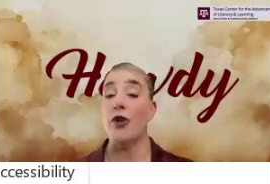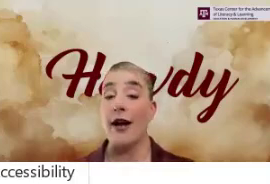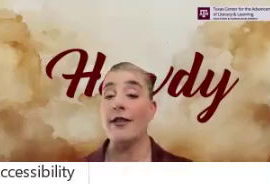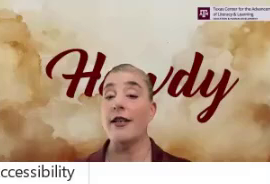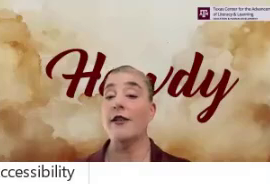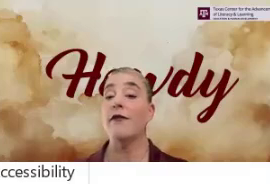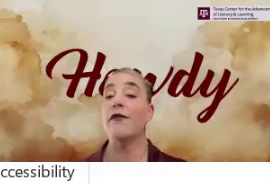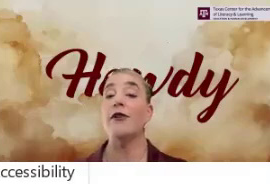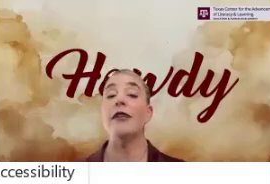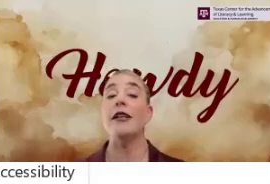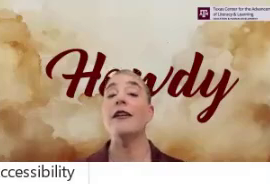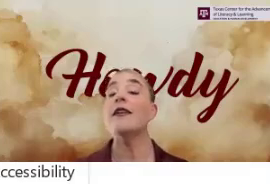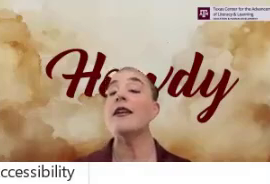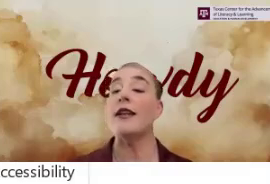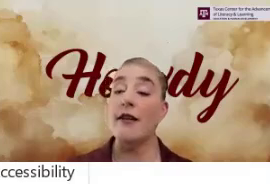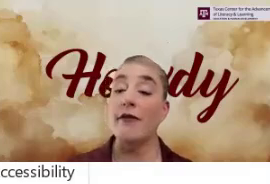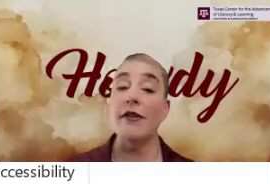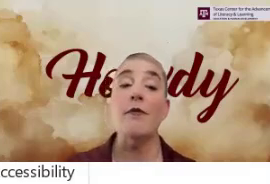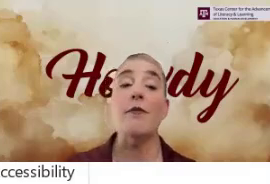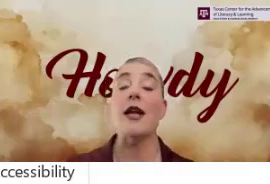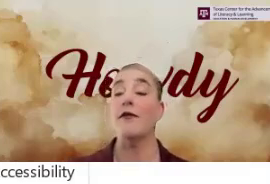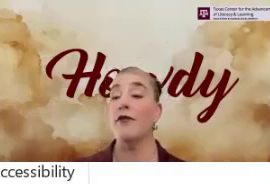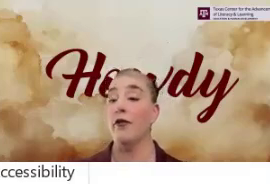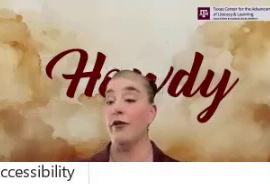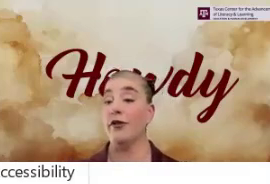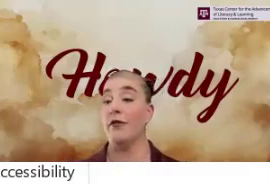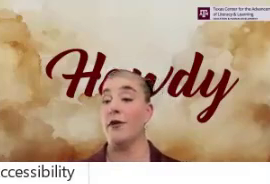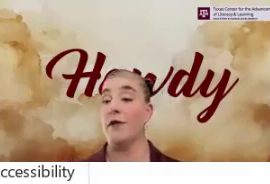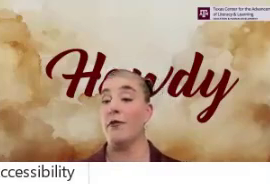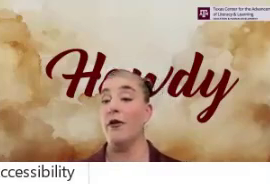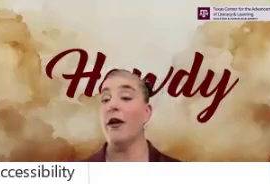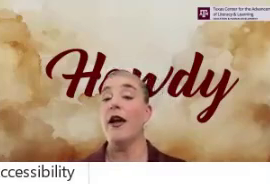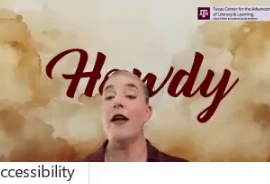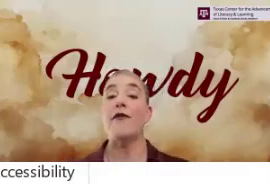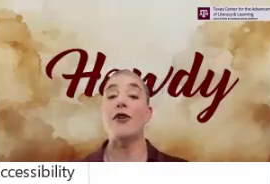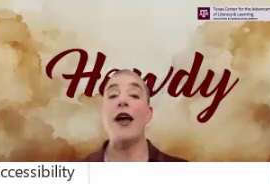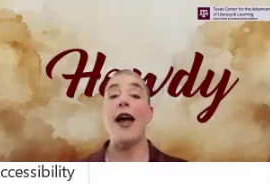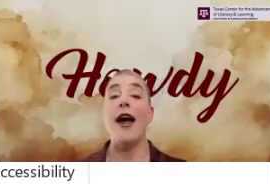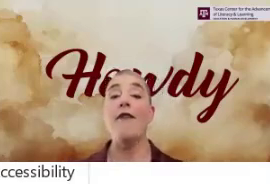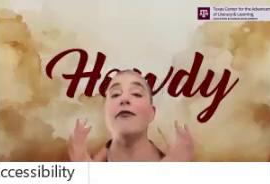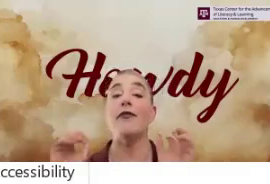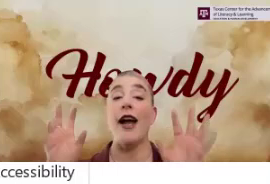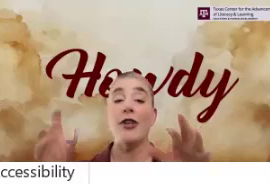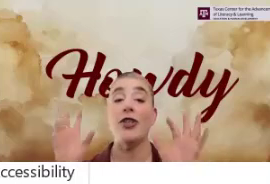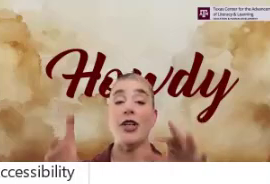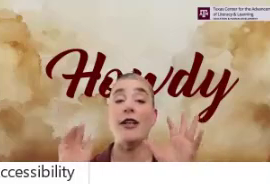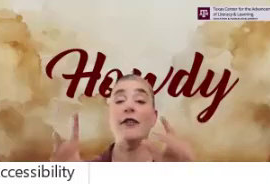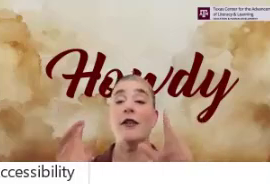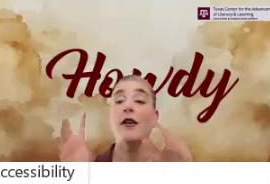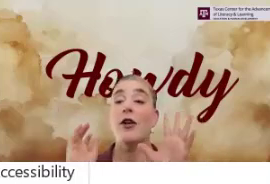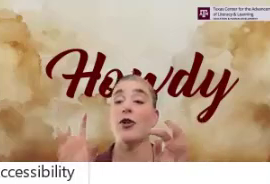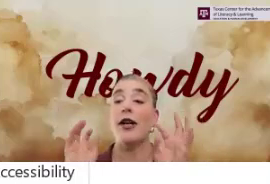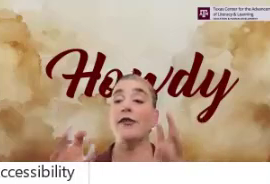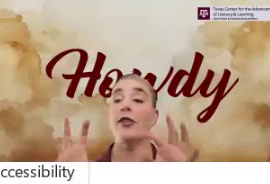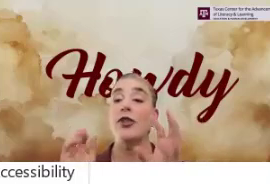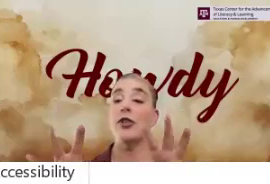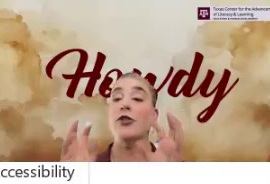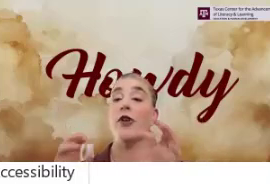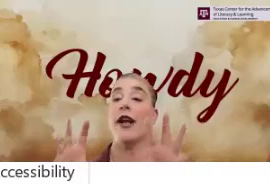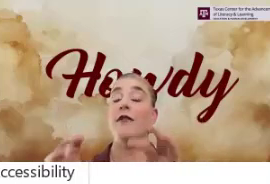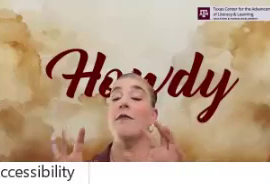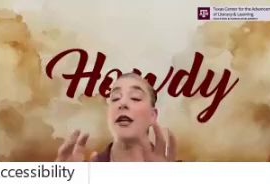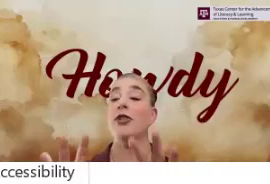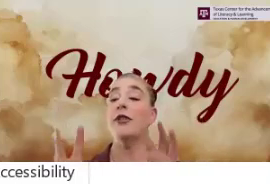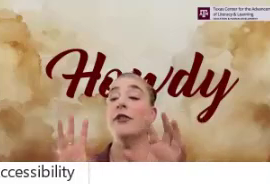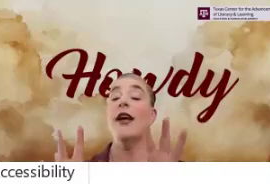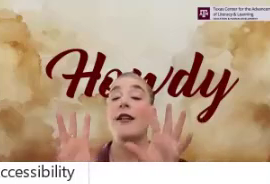be distracting, confusing, and even painful for some people. If you have flashing transitions